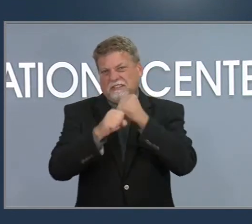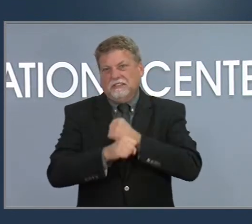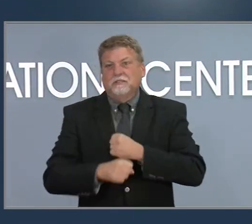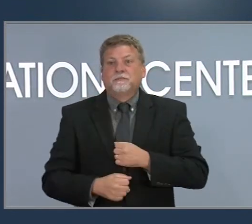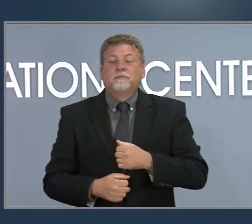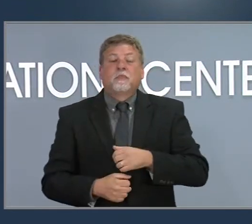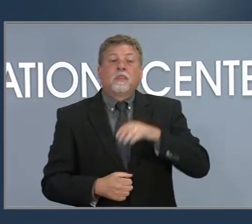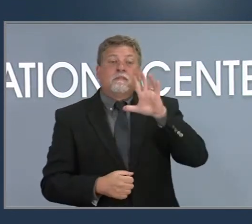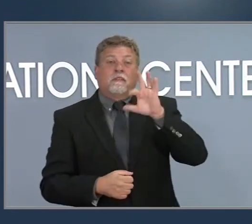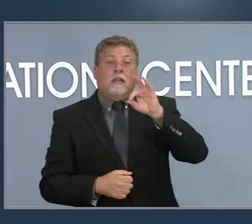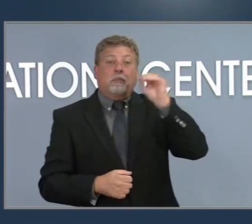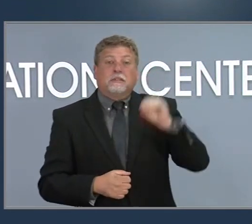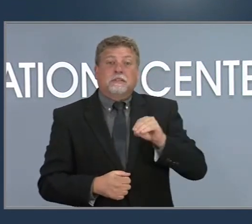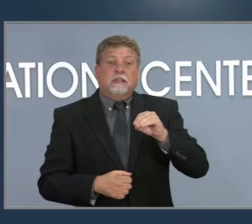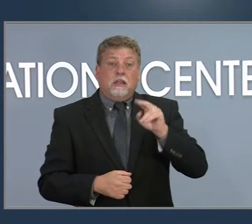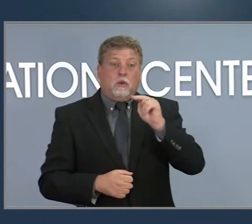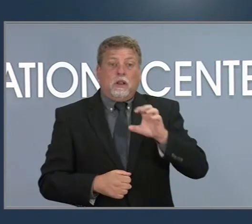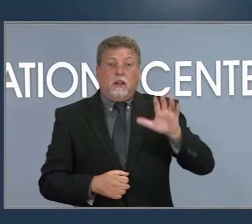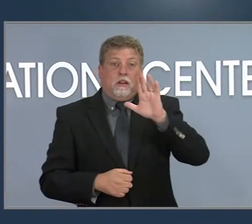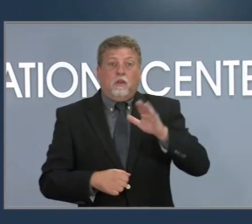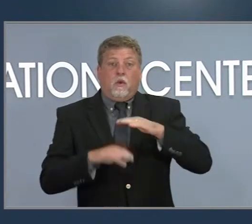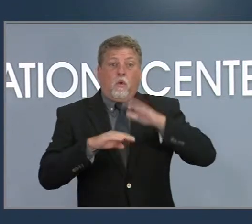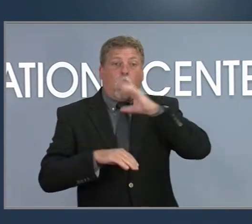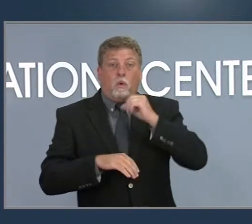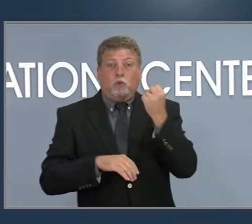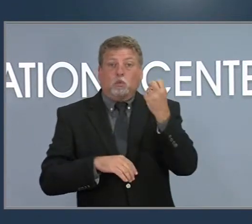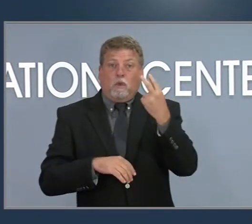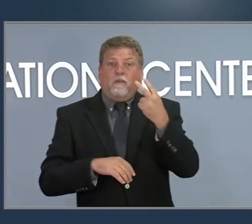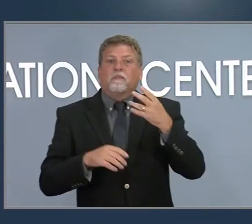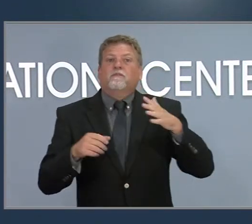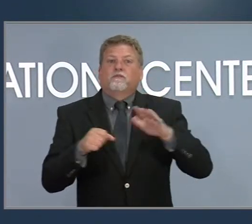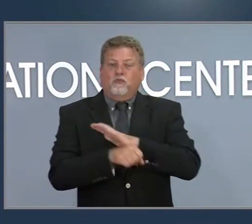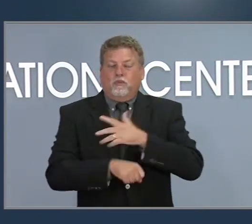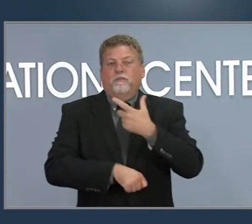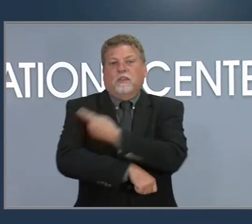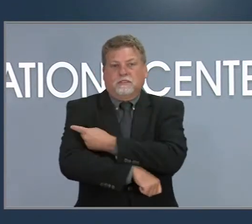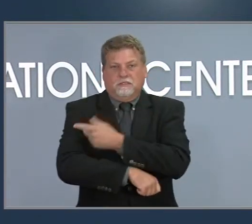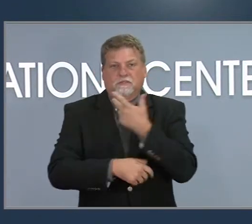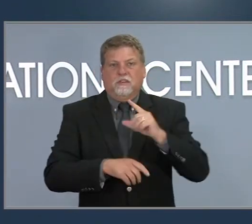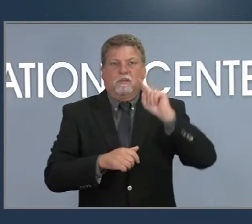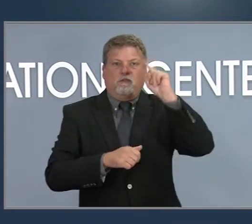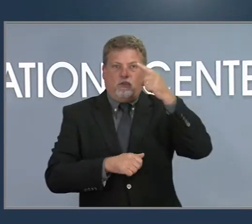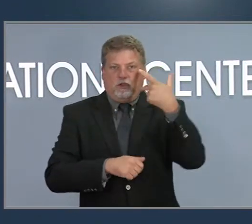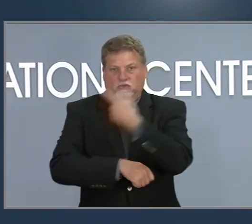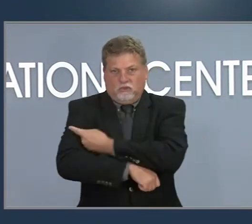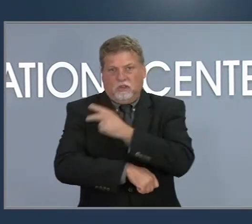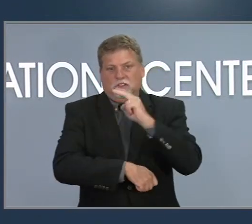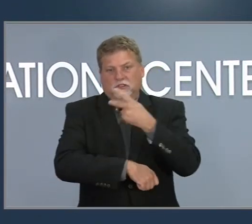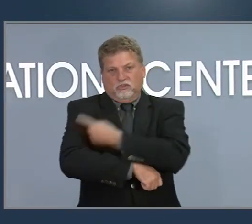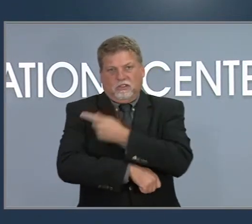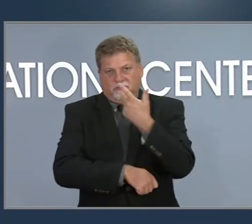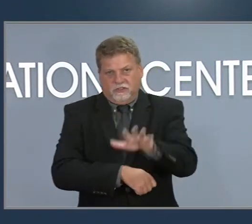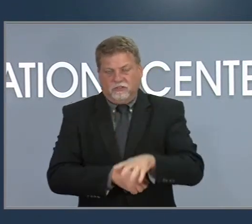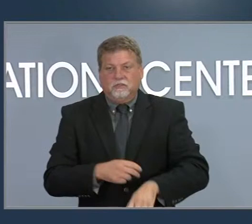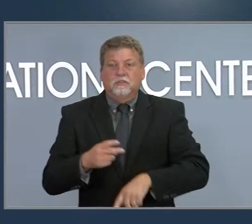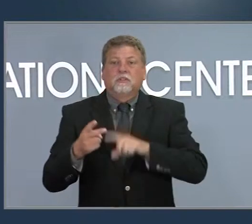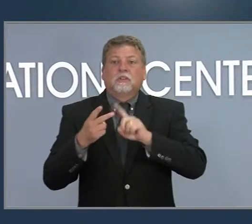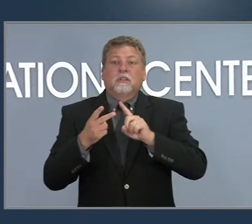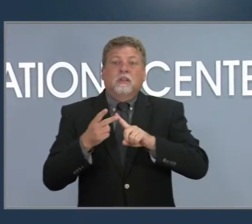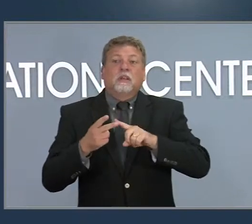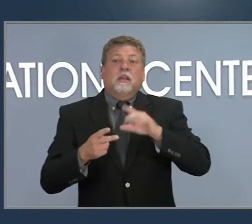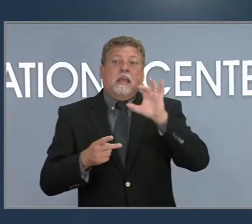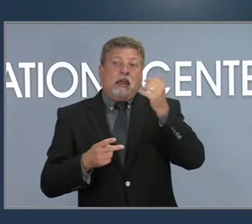North Carolinians ages 12 and older are fully vaccinated. 62% of those 18 and older are fully vaccinated,